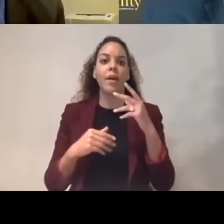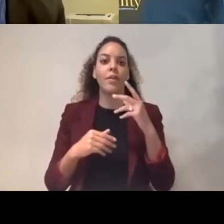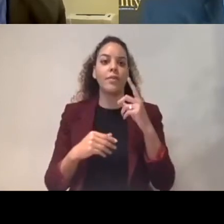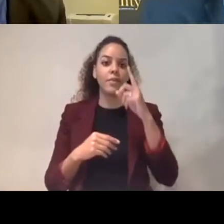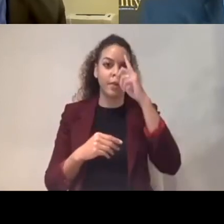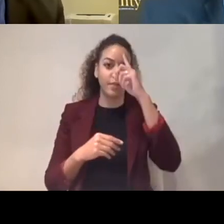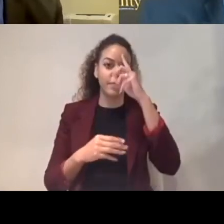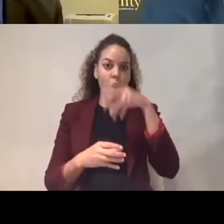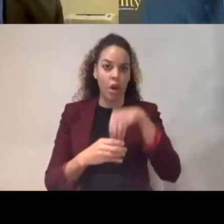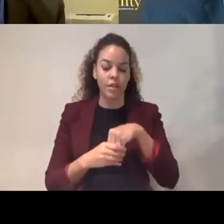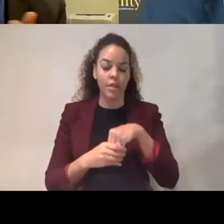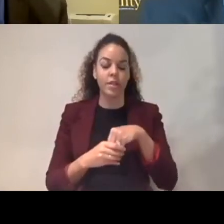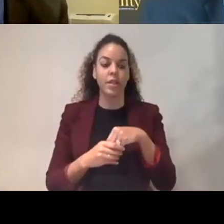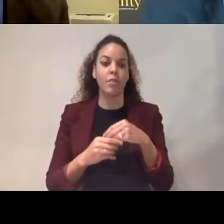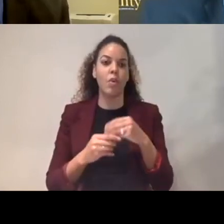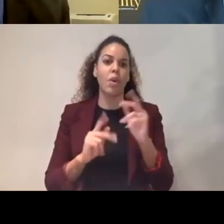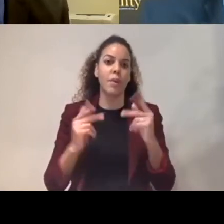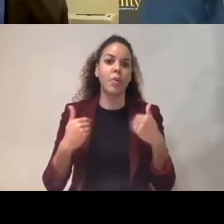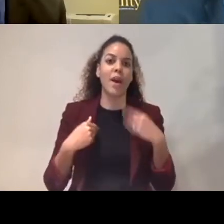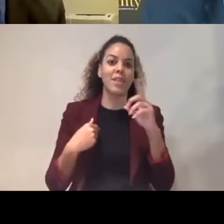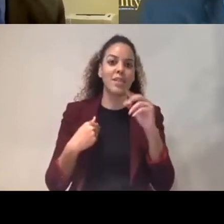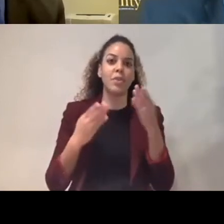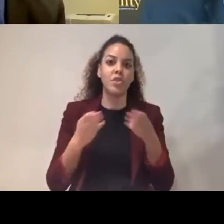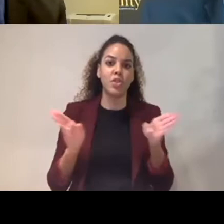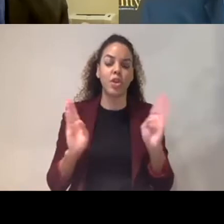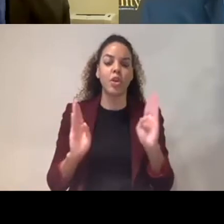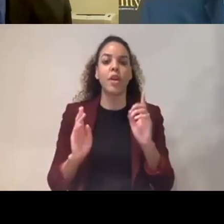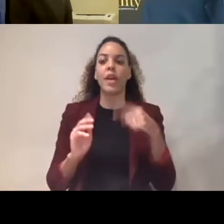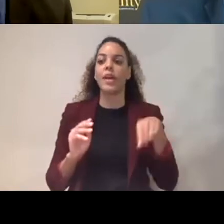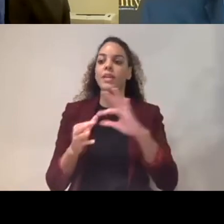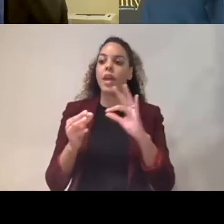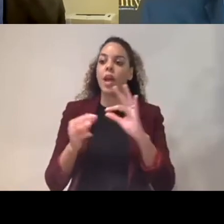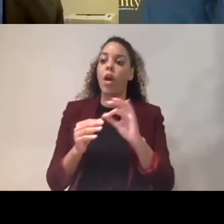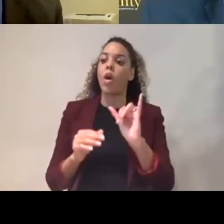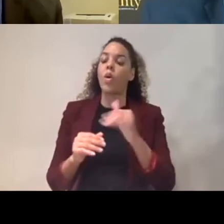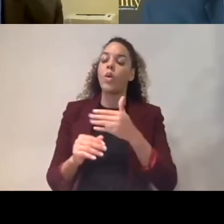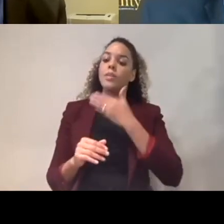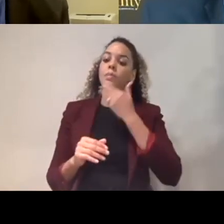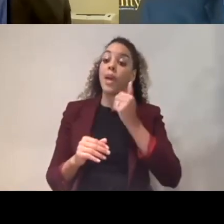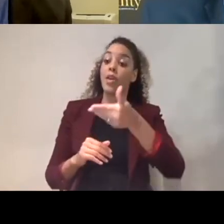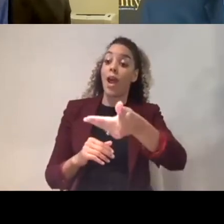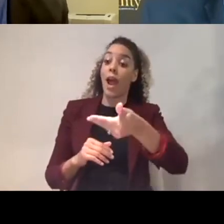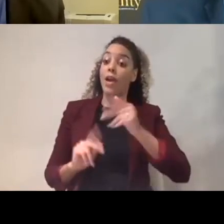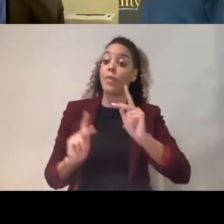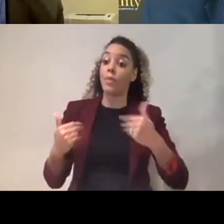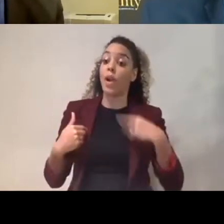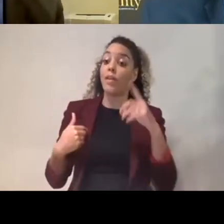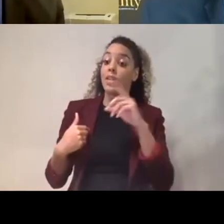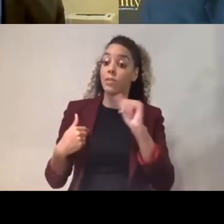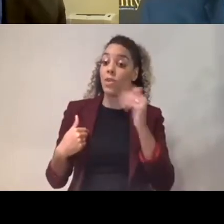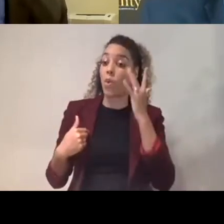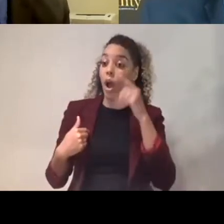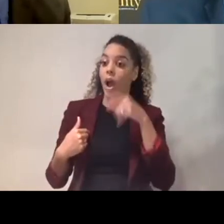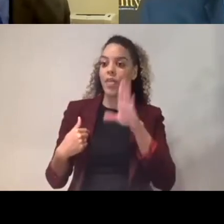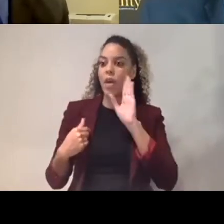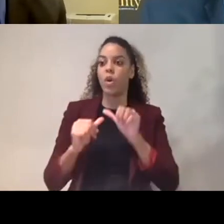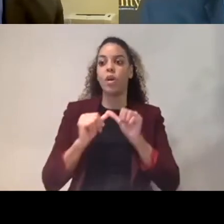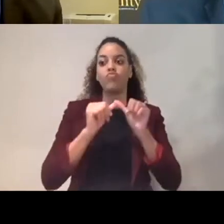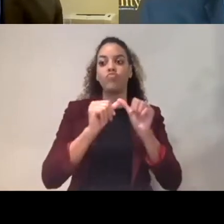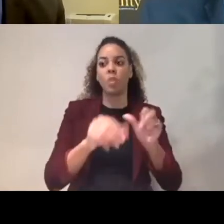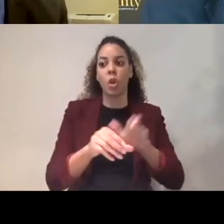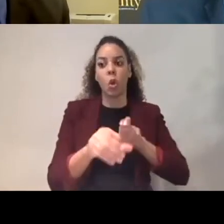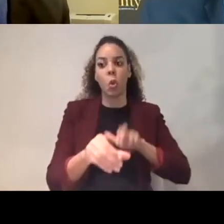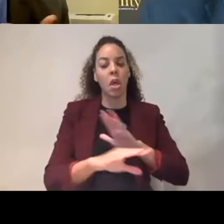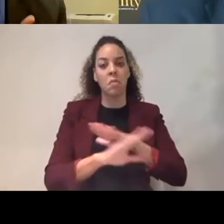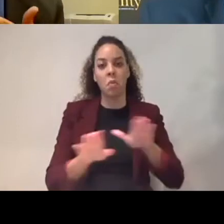well, it's good to hire individuals with disabilities because they stay in the job longer. Well, that's true, actually. The stats show that, but that's not necessarily a good